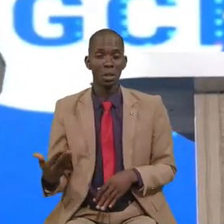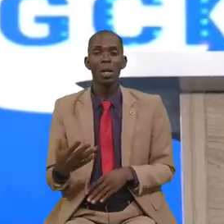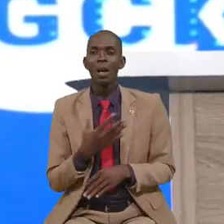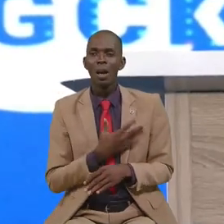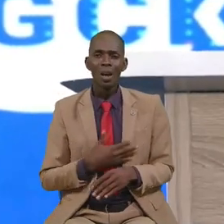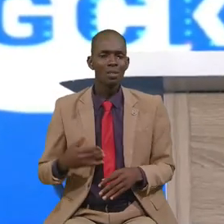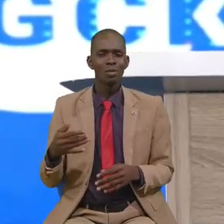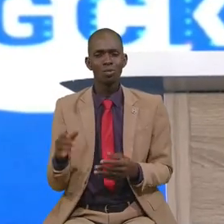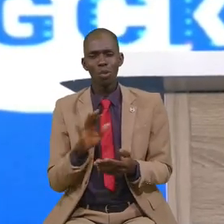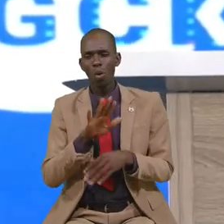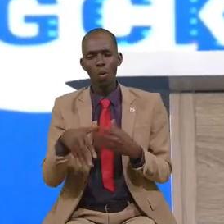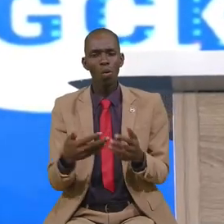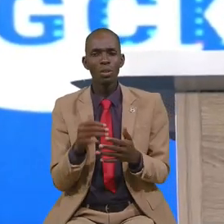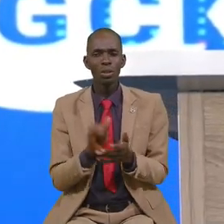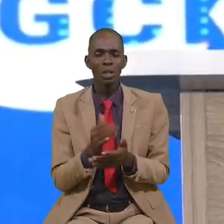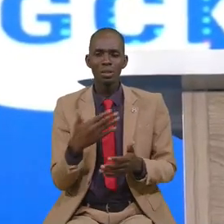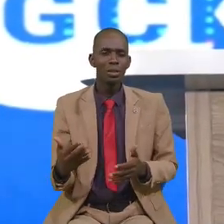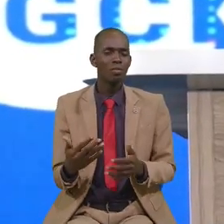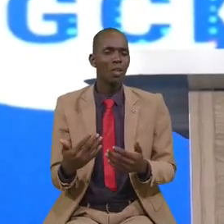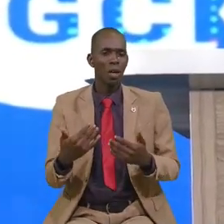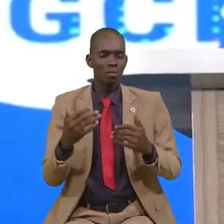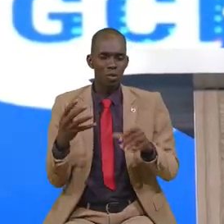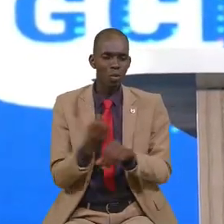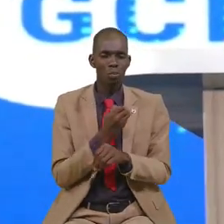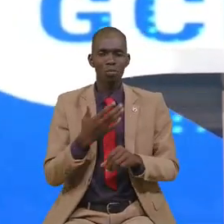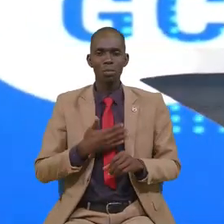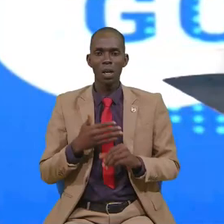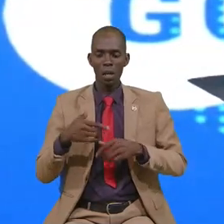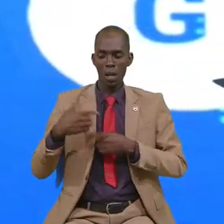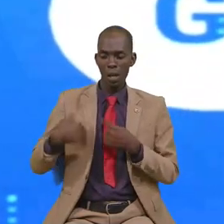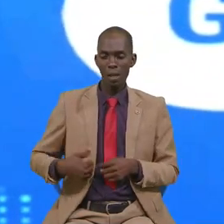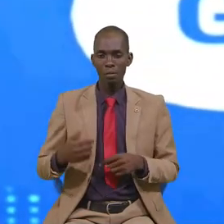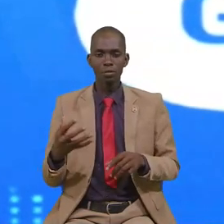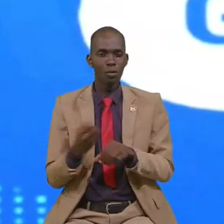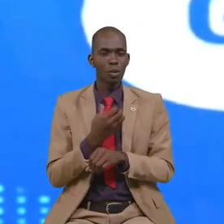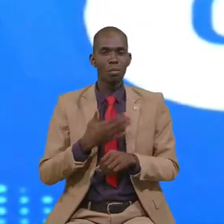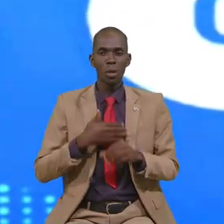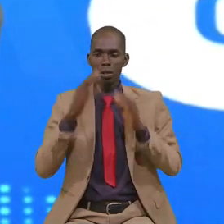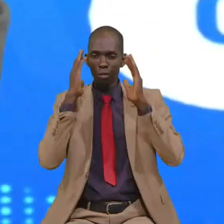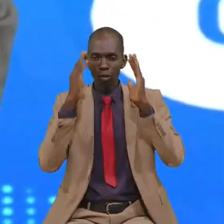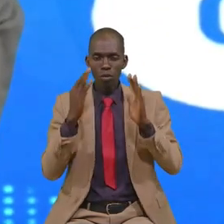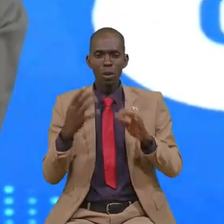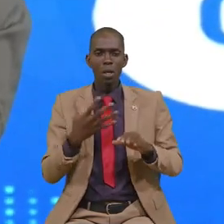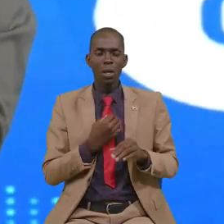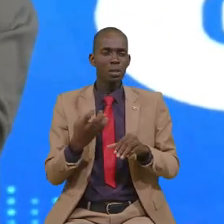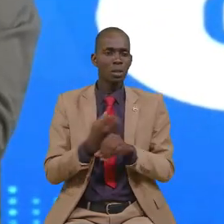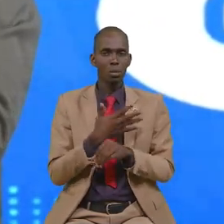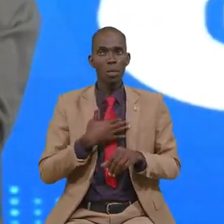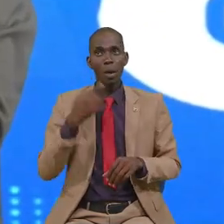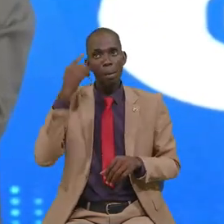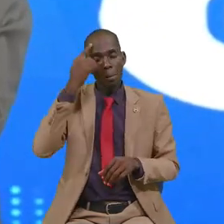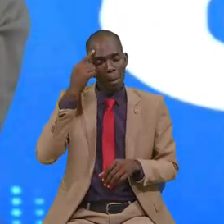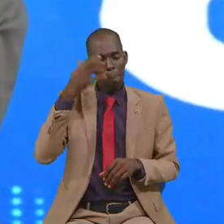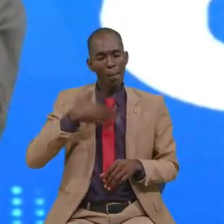much grab my heart and my attention, and I gave my brain, my thoughts, my mind,